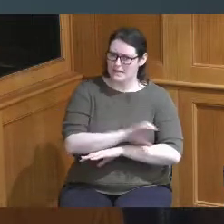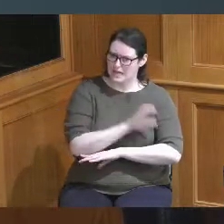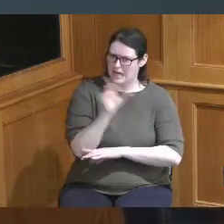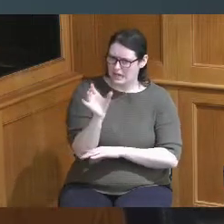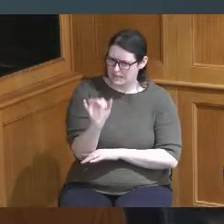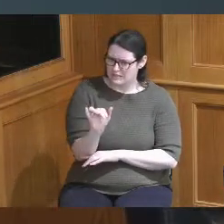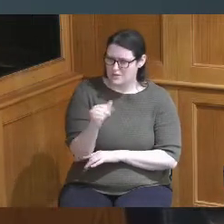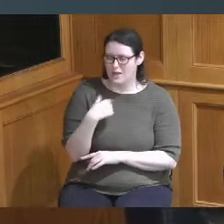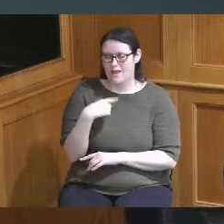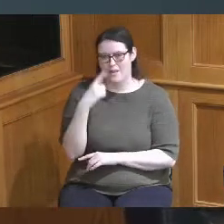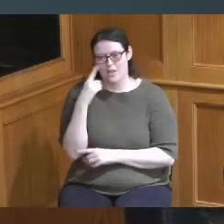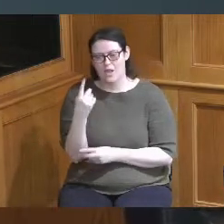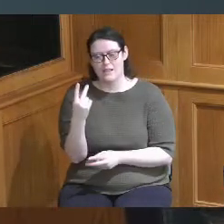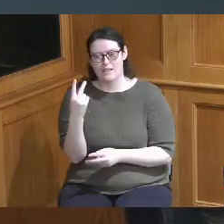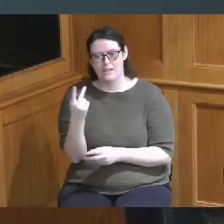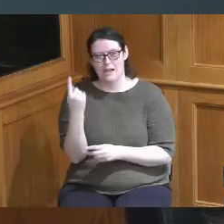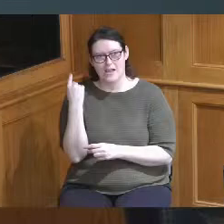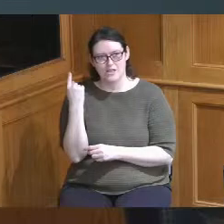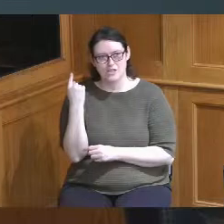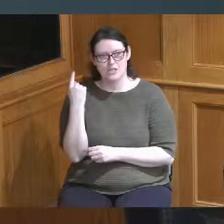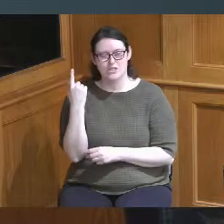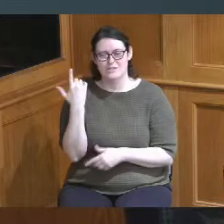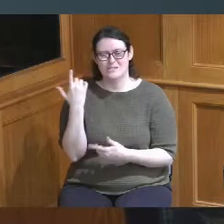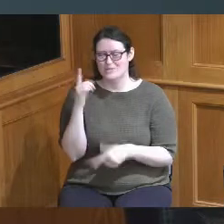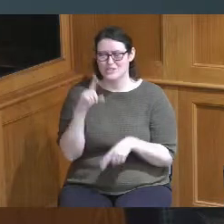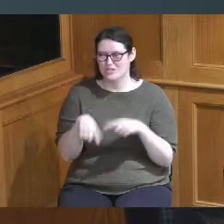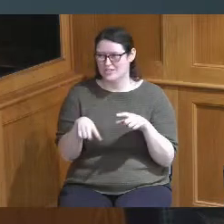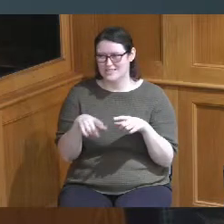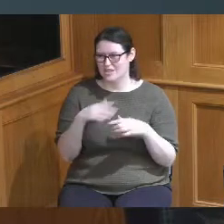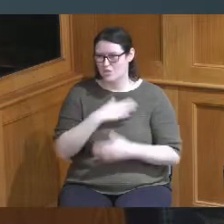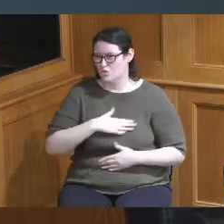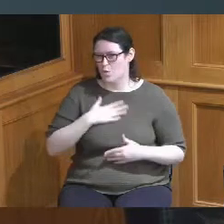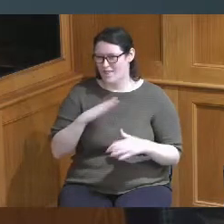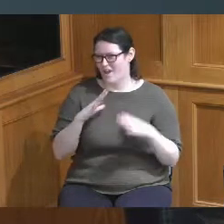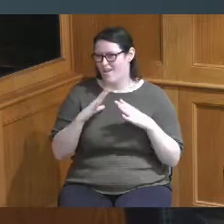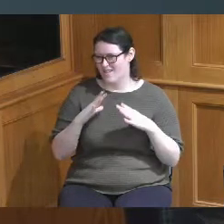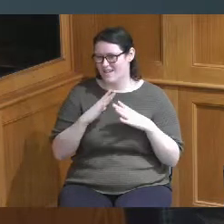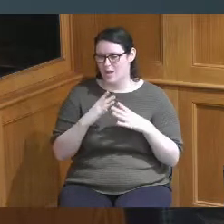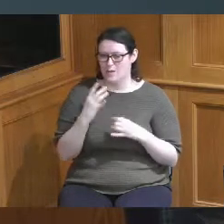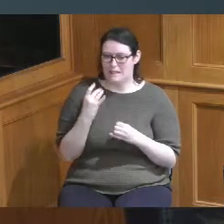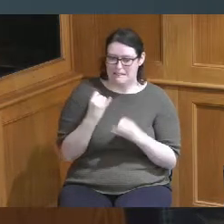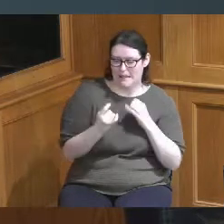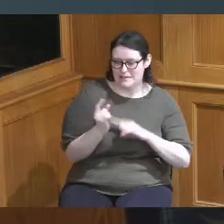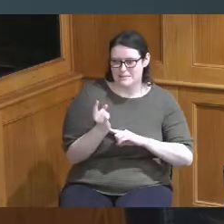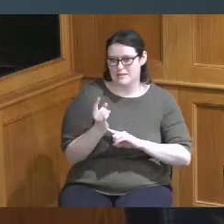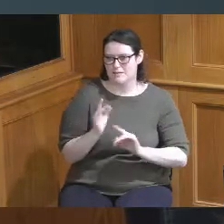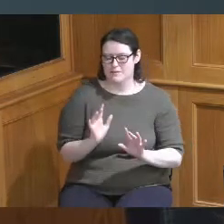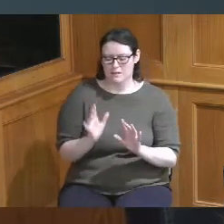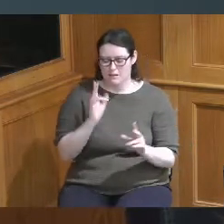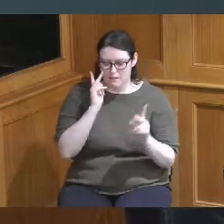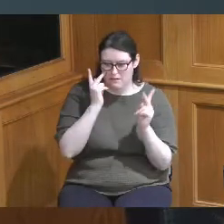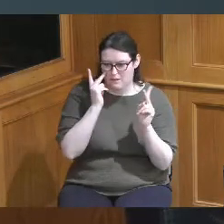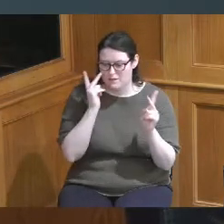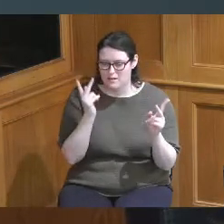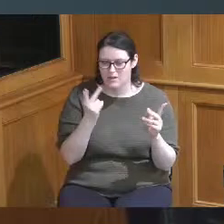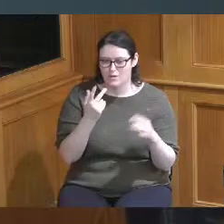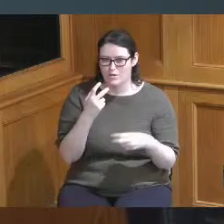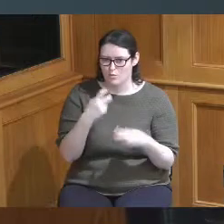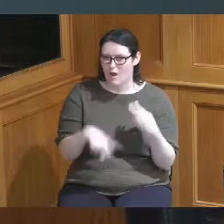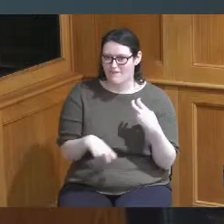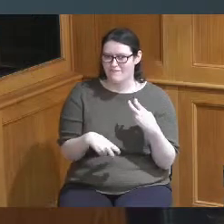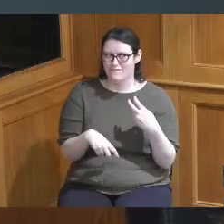we didn't. I thought we weren't able to do that. It got down to the last seconds, and it was pretty rough going